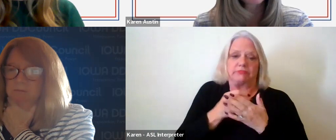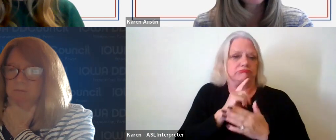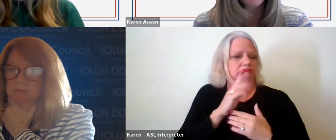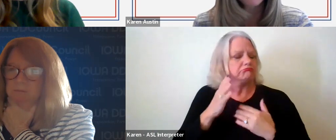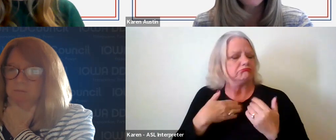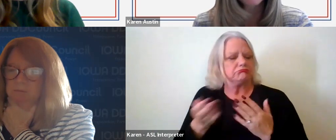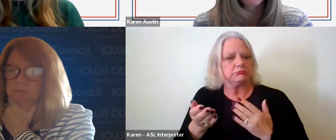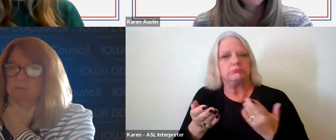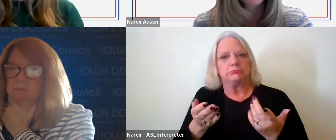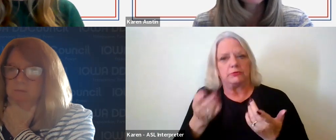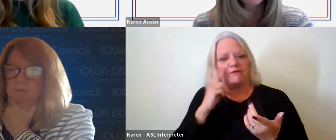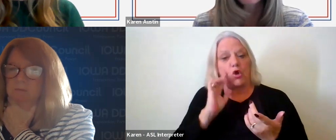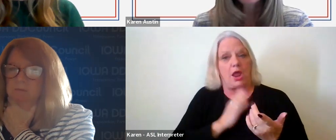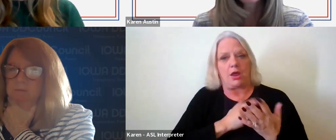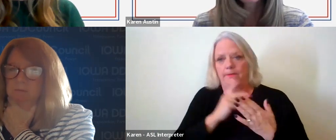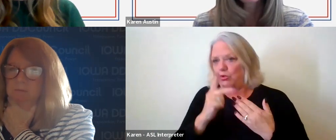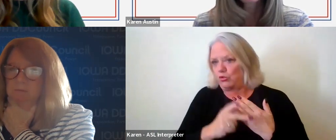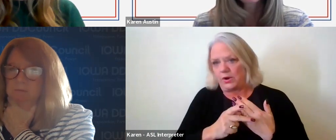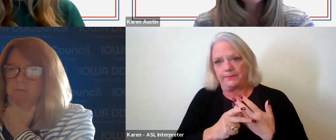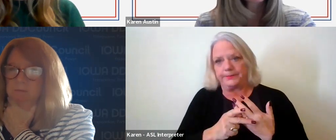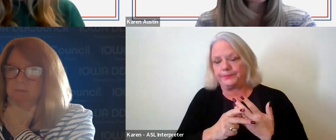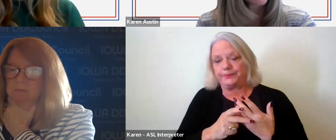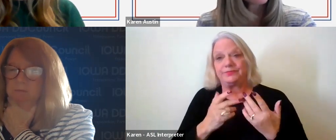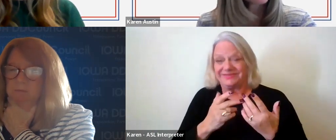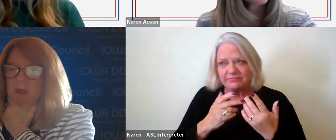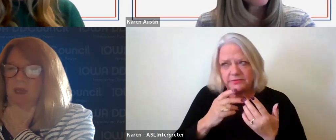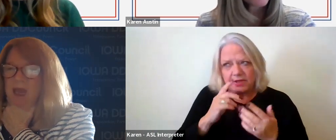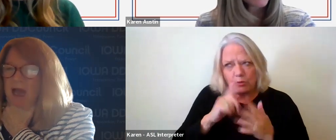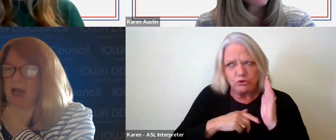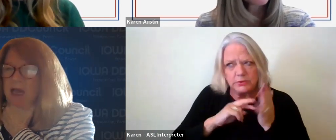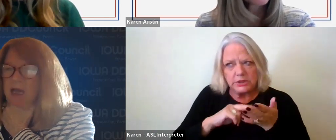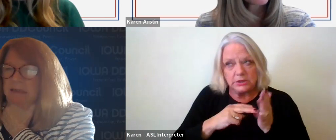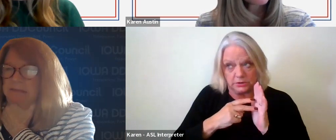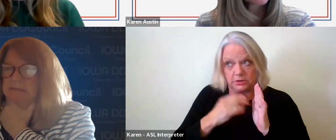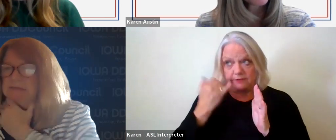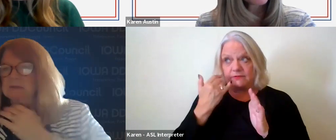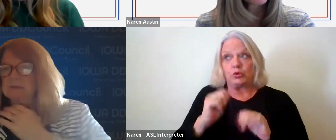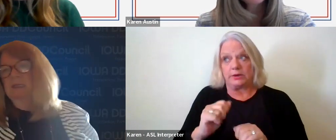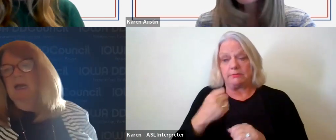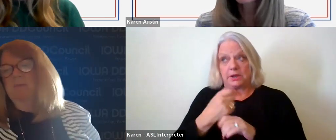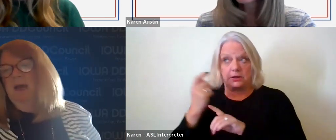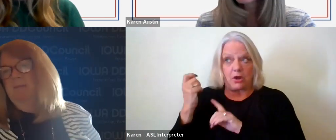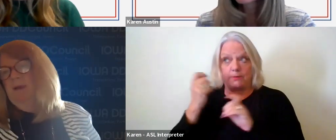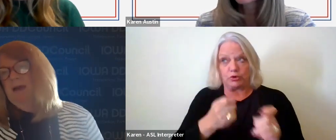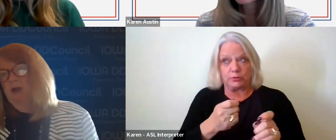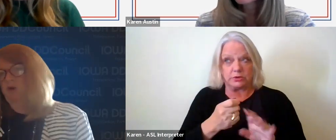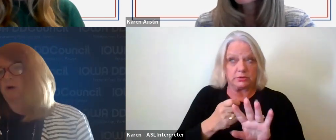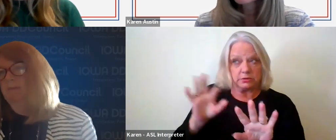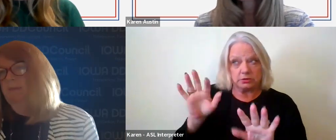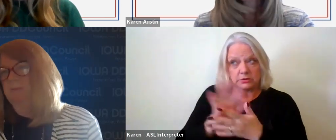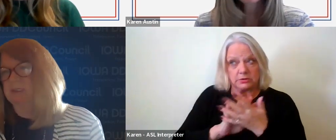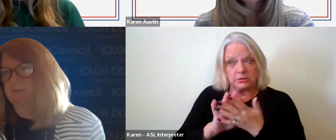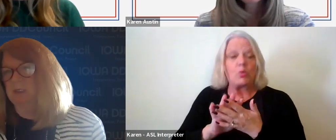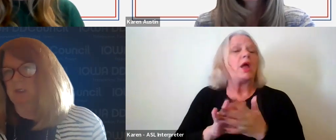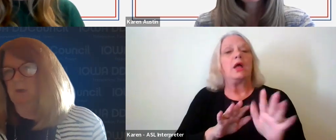ABLE program. So is that what they're asking, is if you can make contributions from those sources? Yeah, I'm not sure,